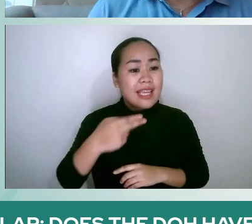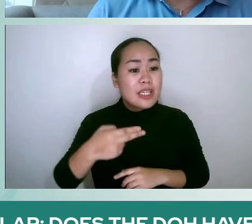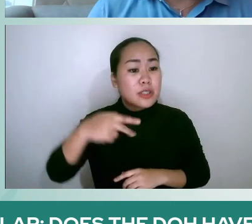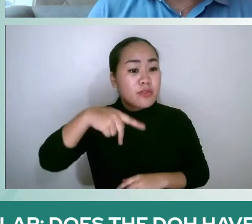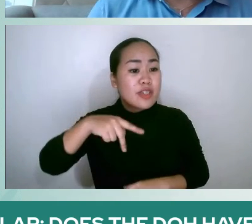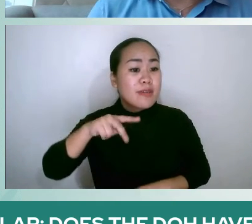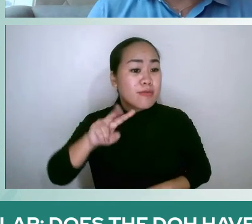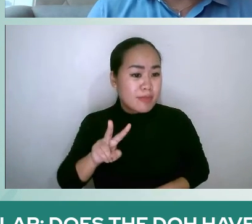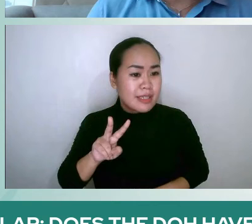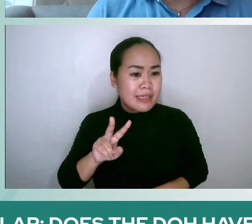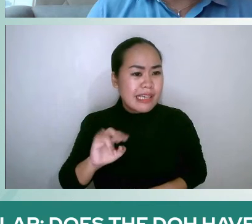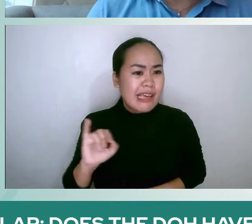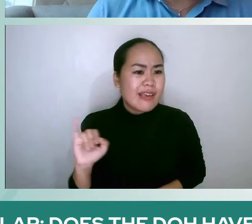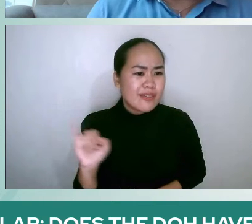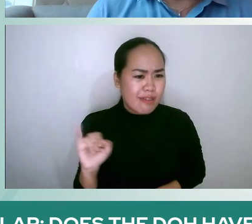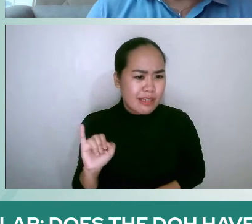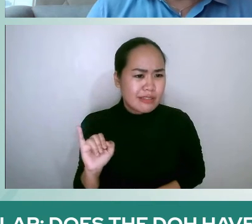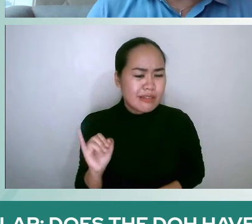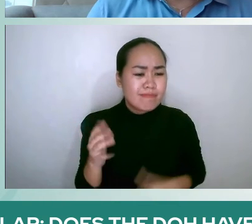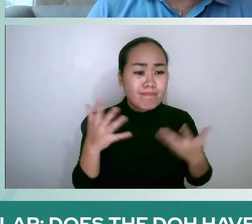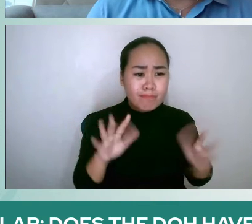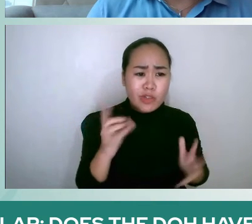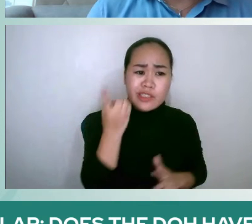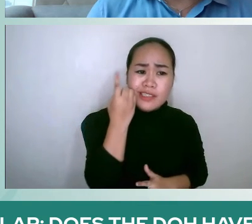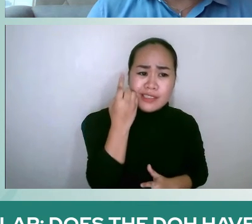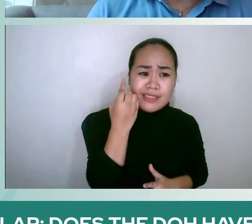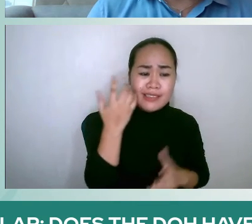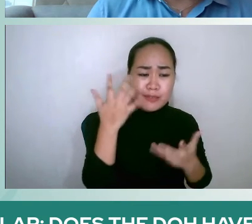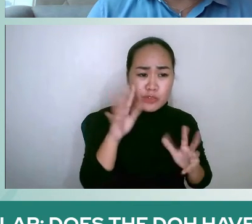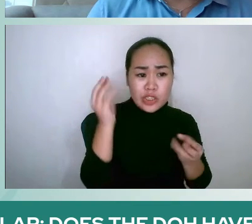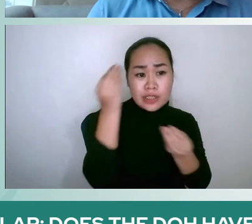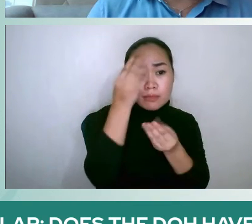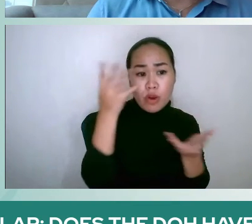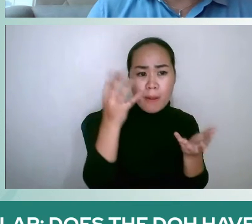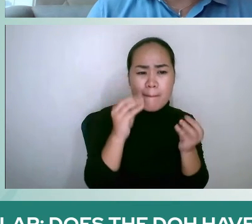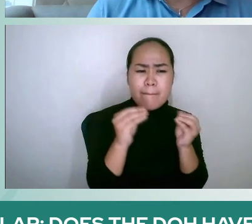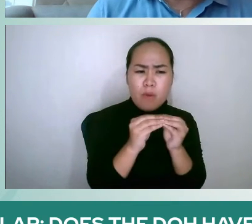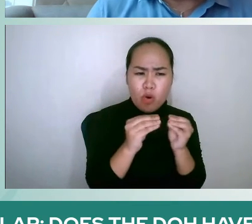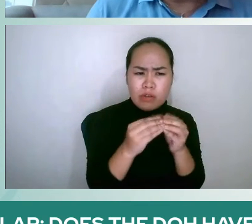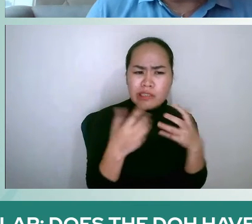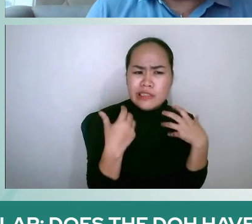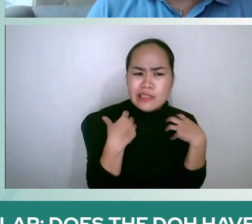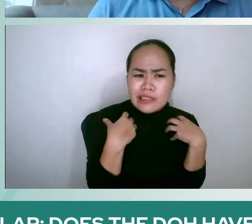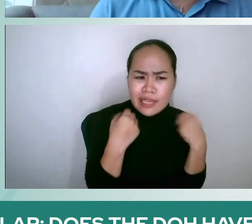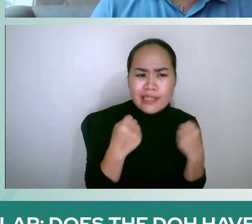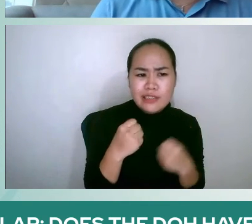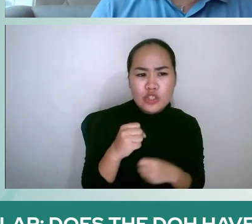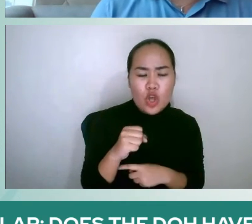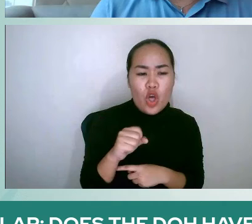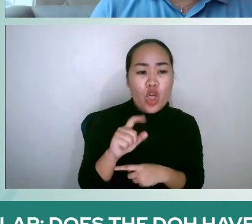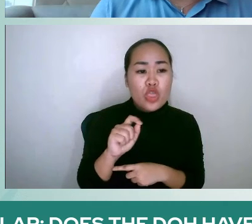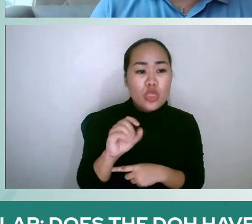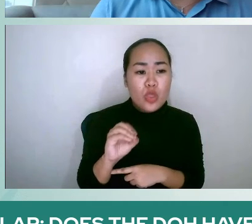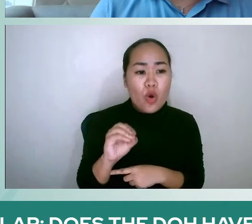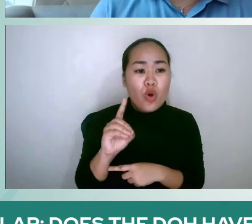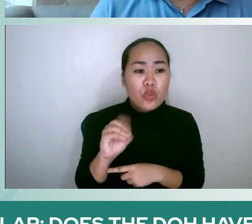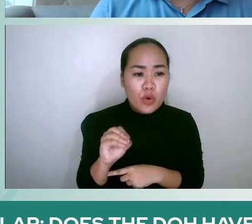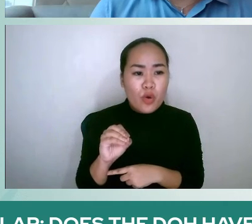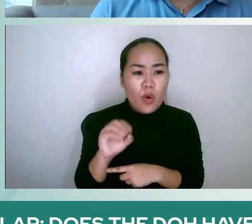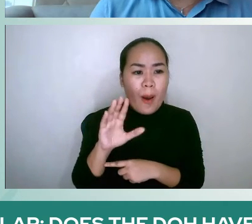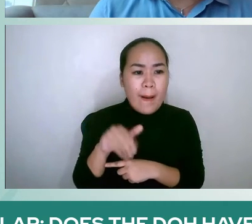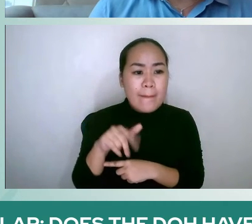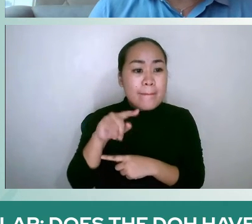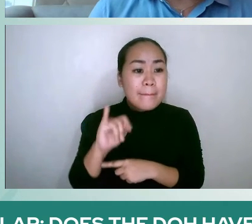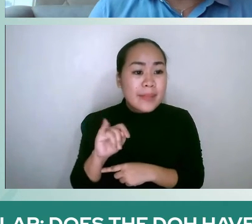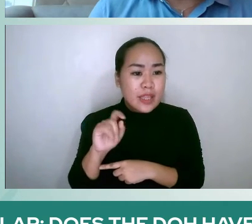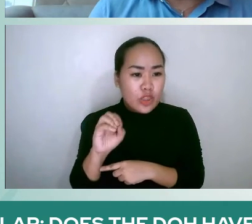So as I mentioned earlier, we will strengthen the Todo Pito, and part of